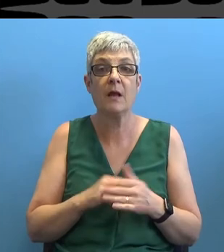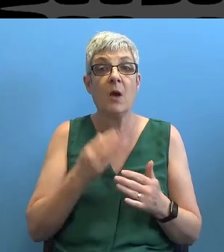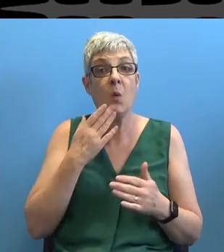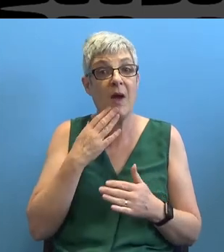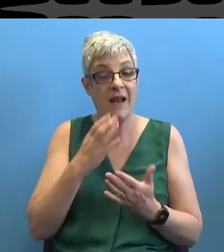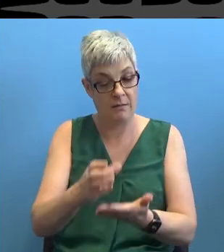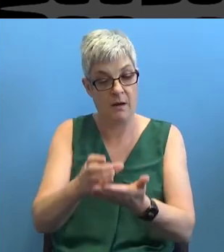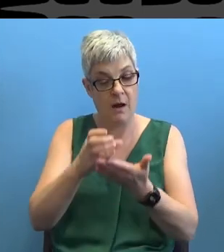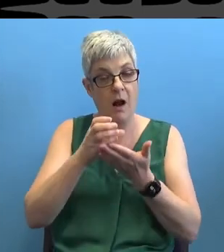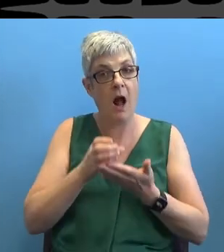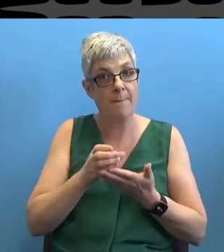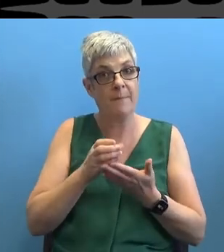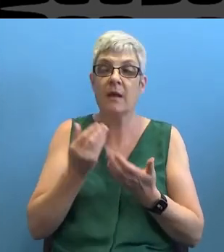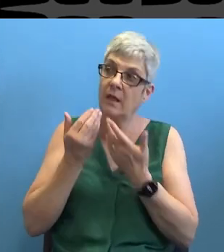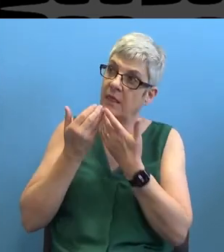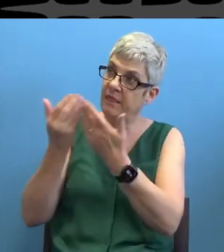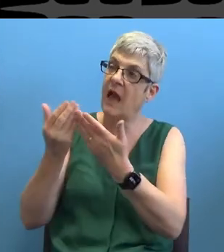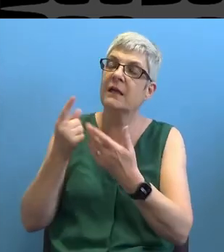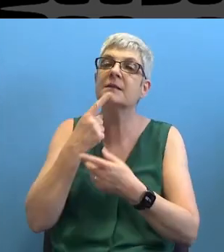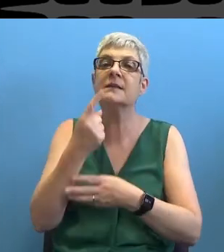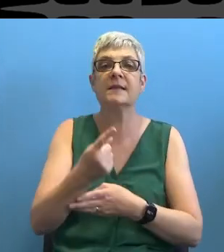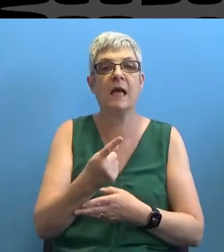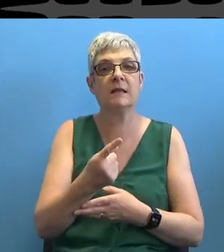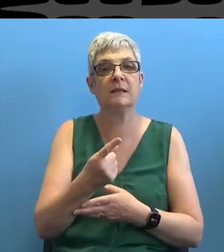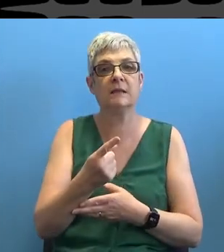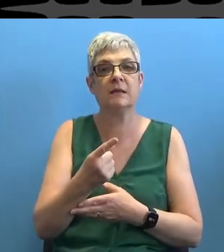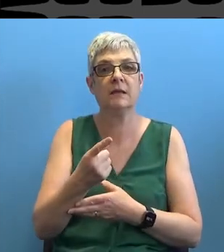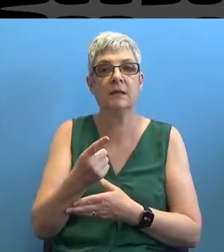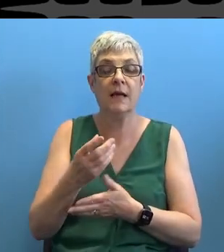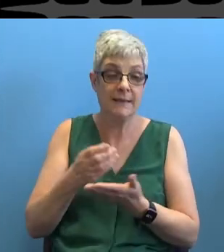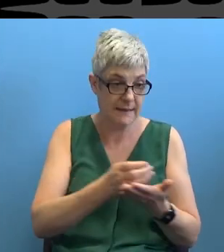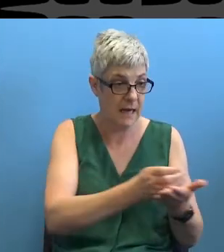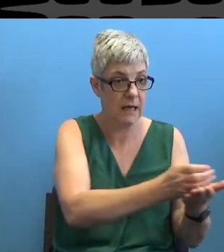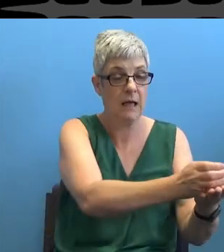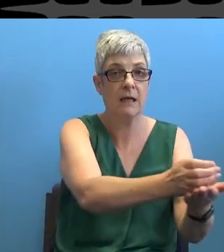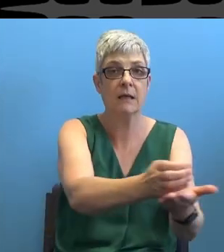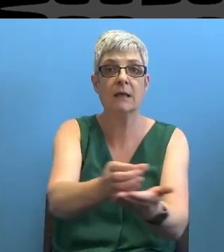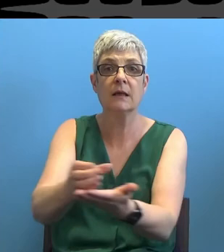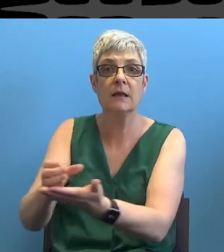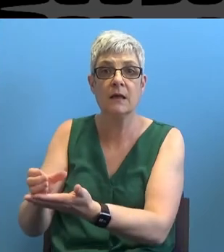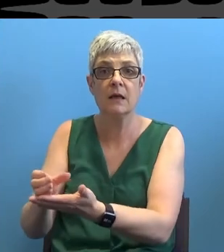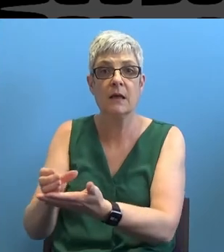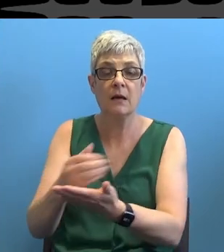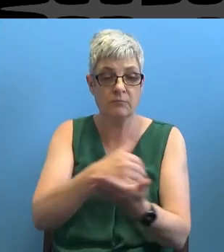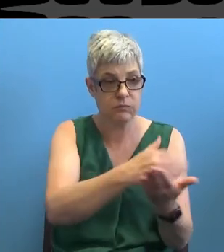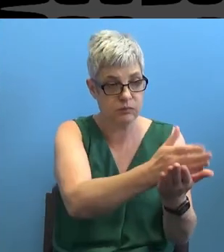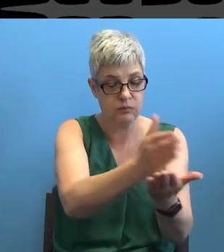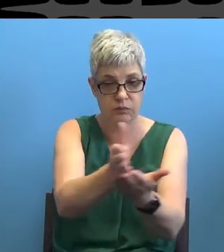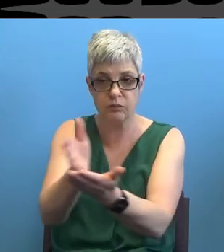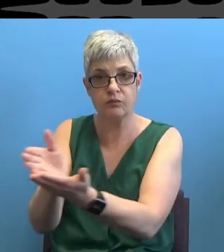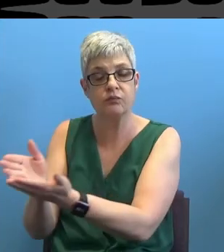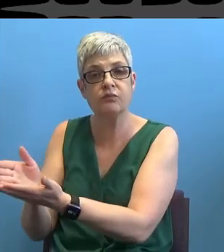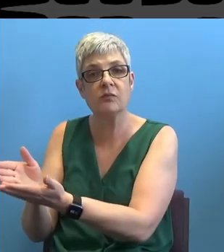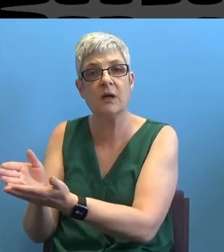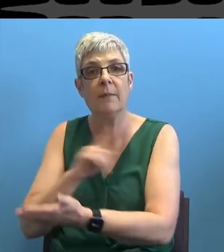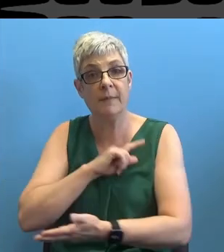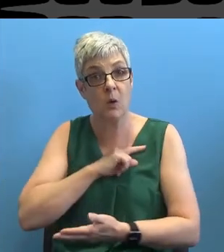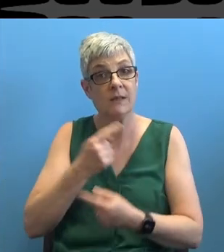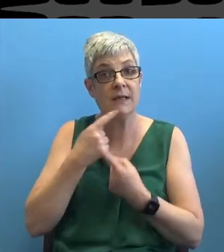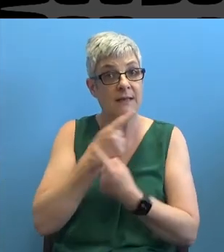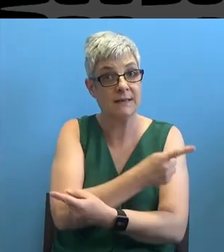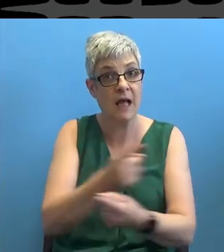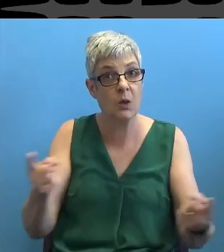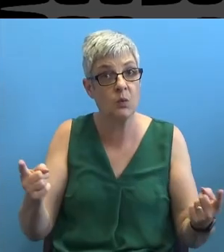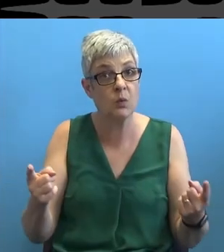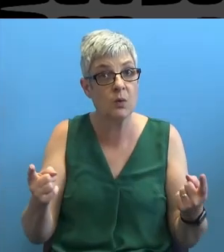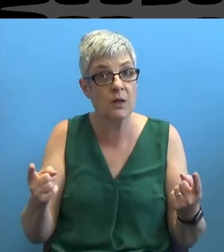After taking the cup, he gave thanks and said, Take this and divide it among you. For I tell